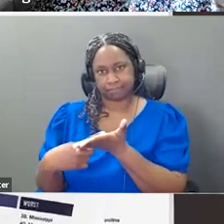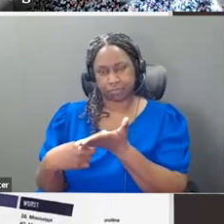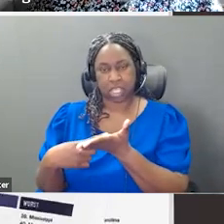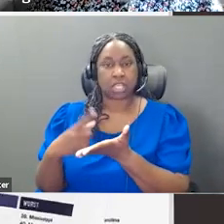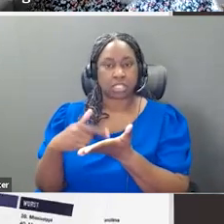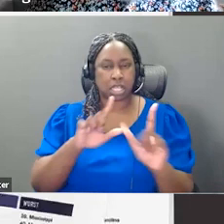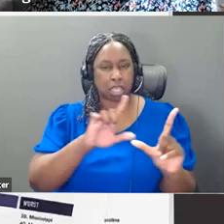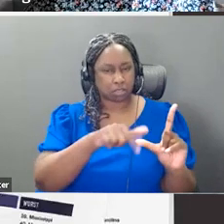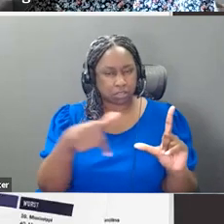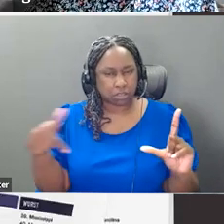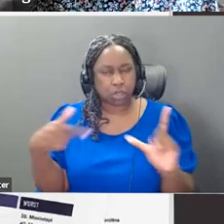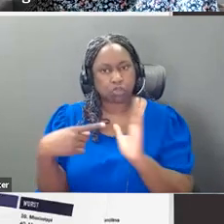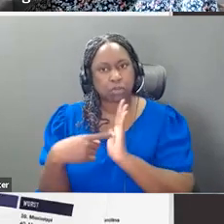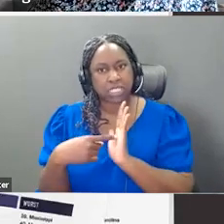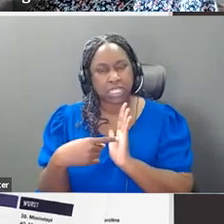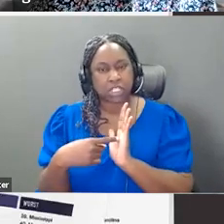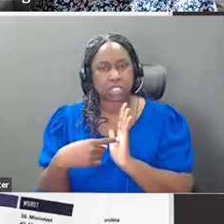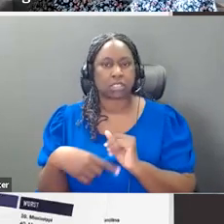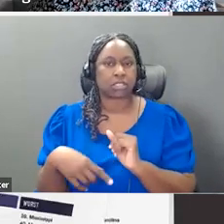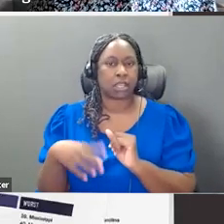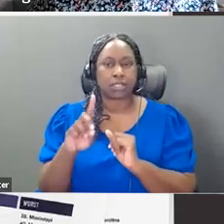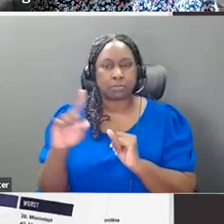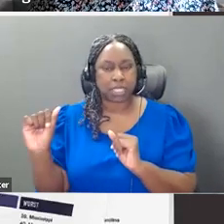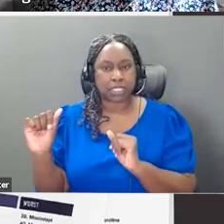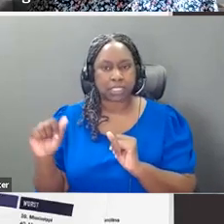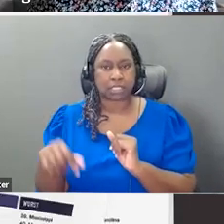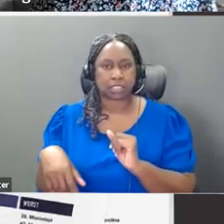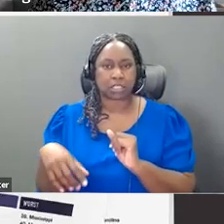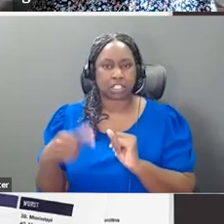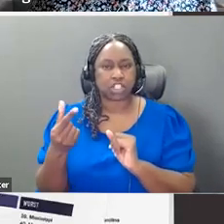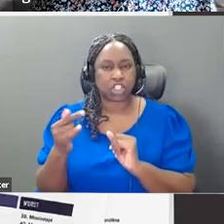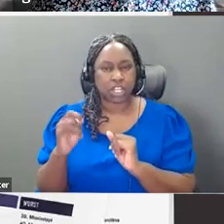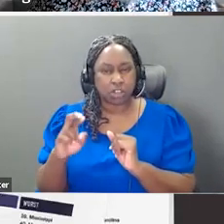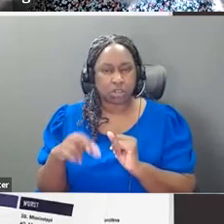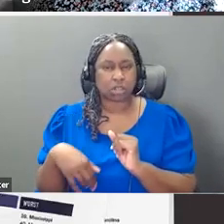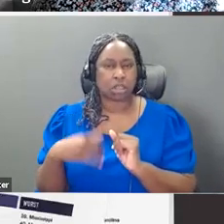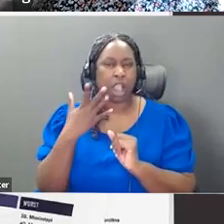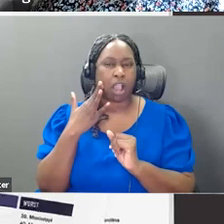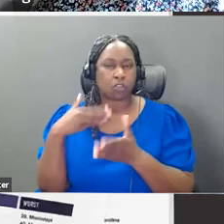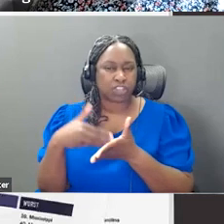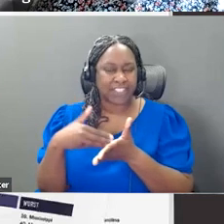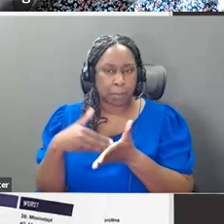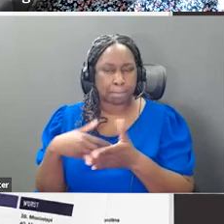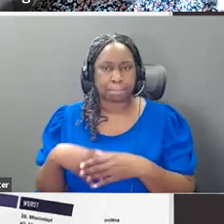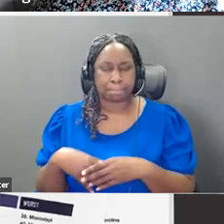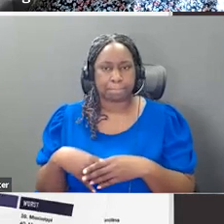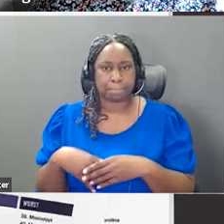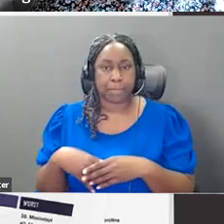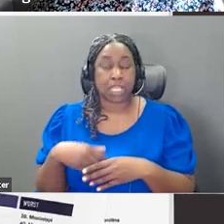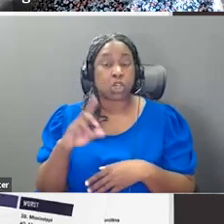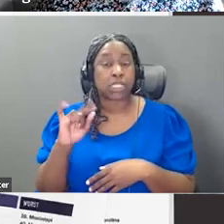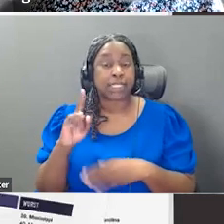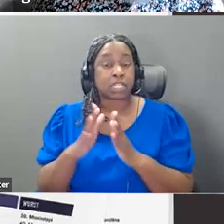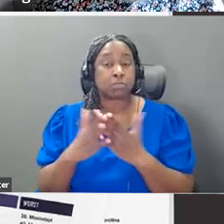LGBTQ representation, about disability, gender, even colorism, and it's turned the data book into a